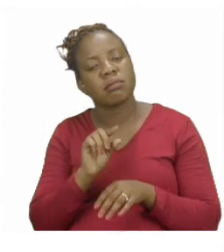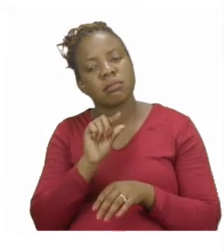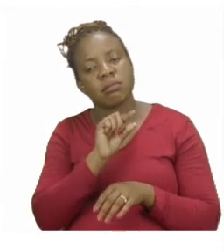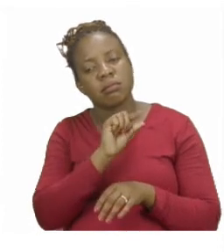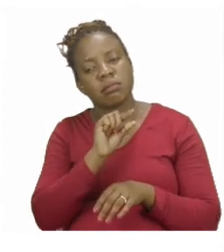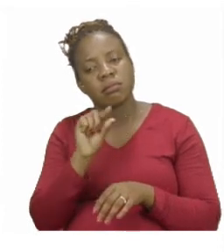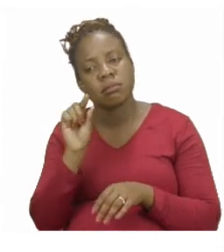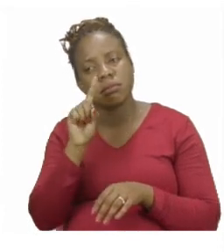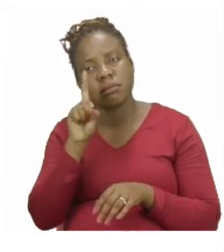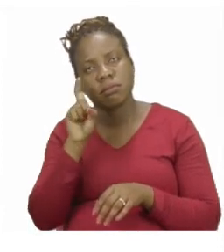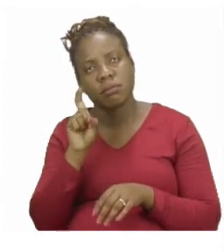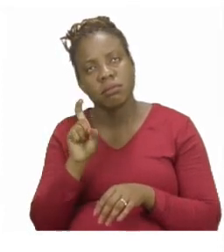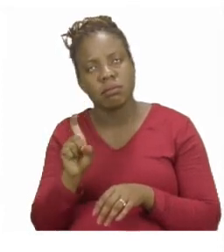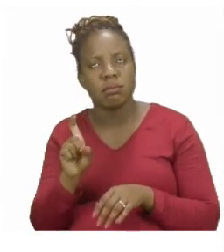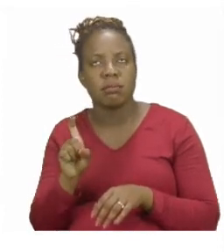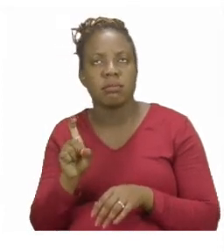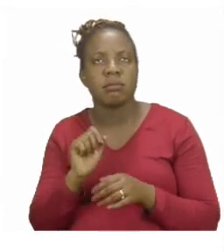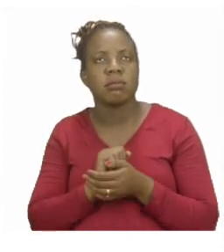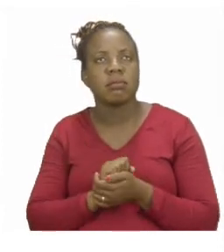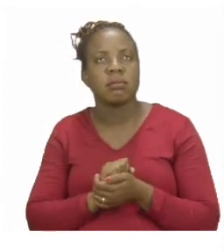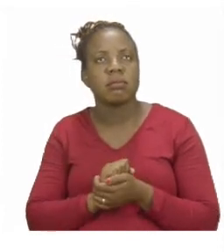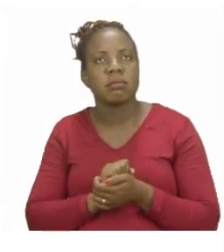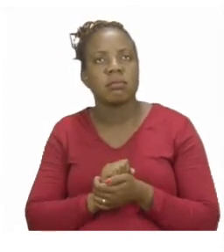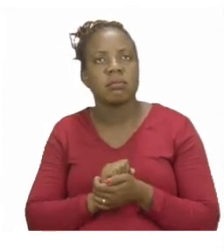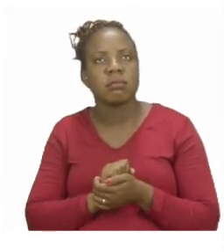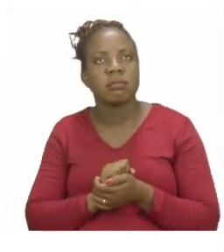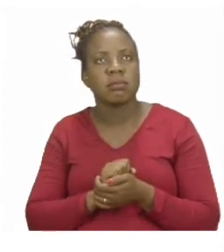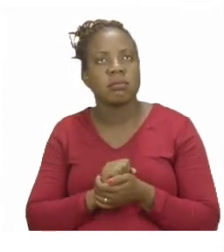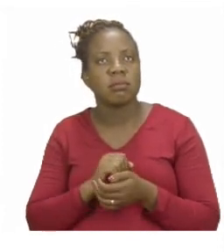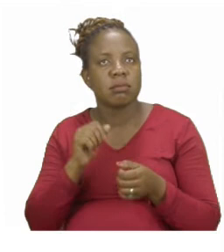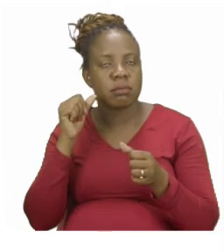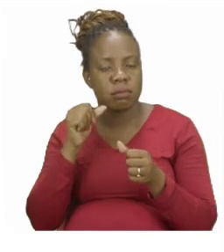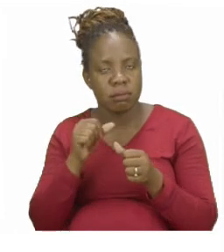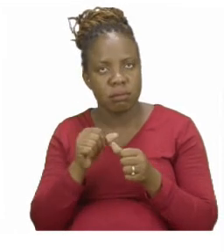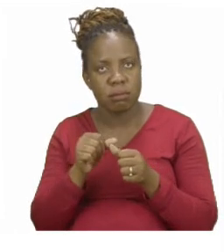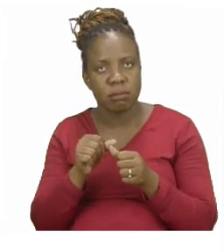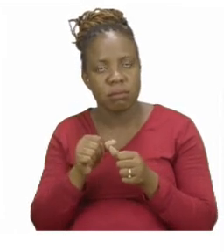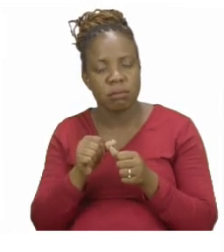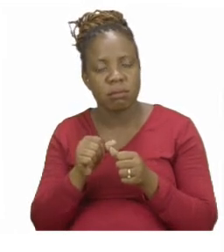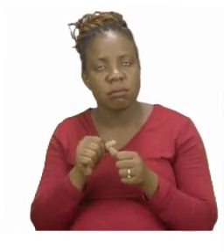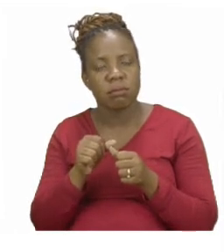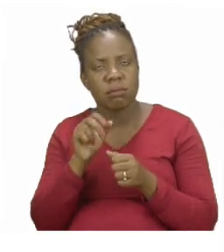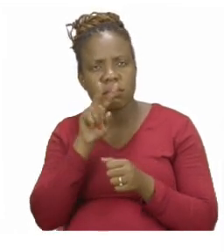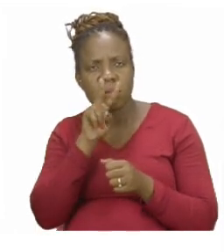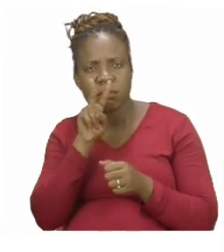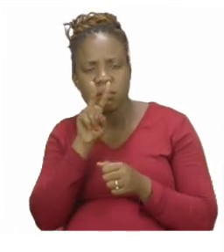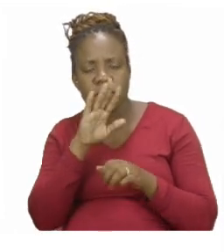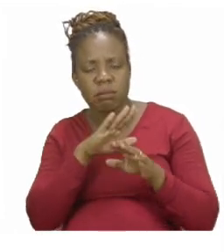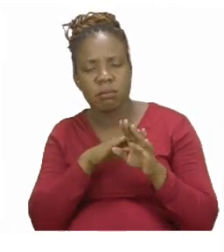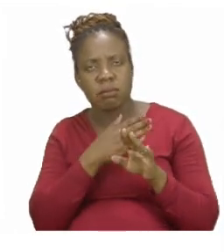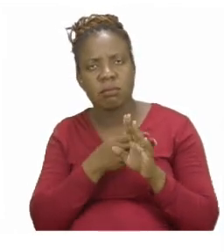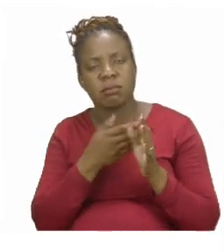Remember, you can always use the example on top to help you. The